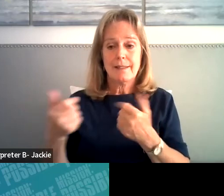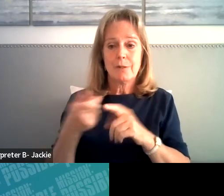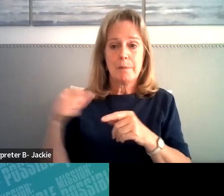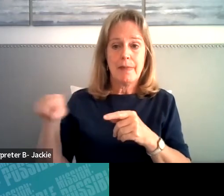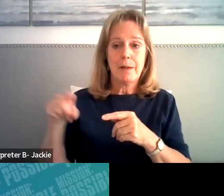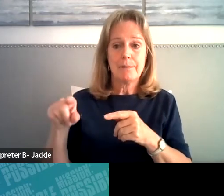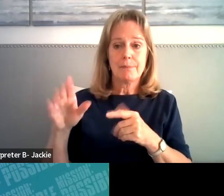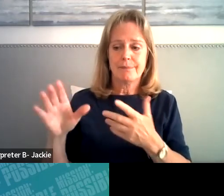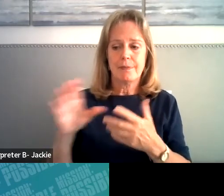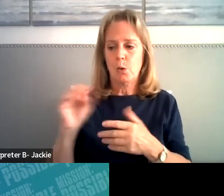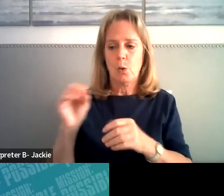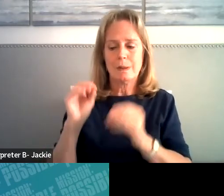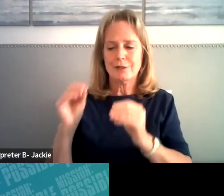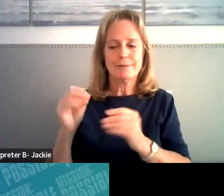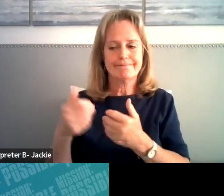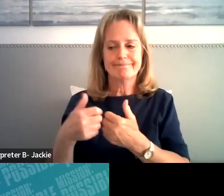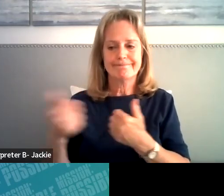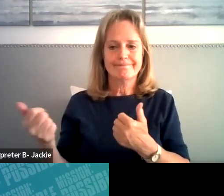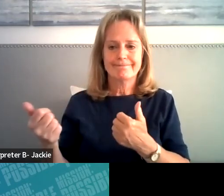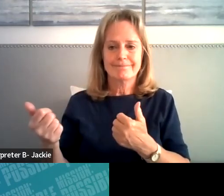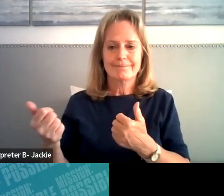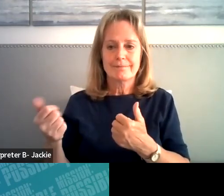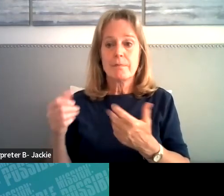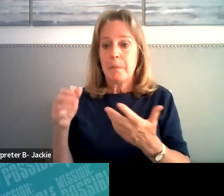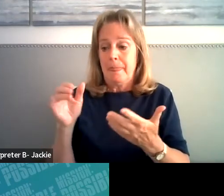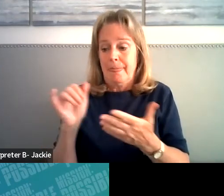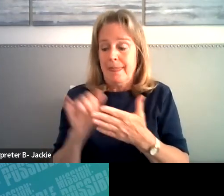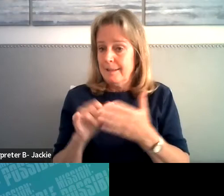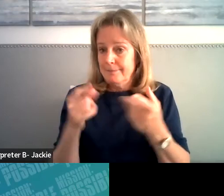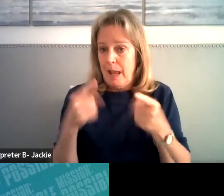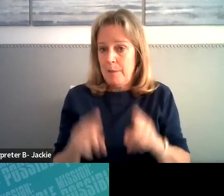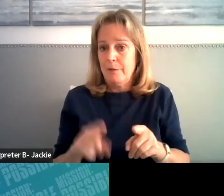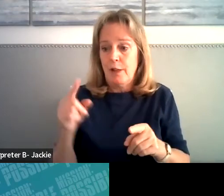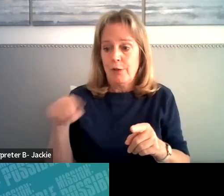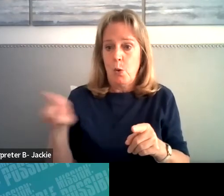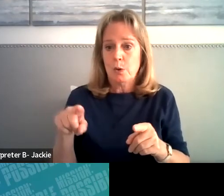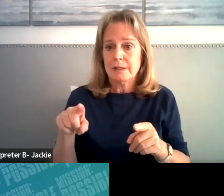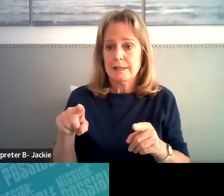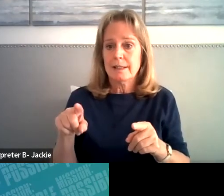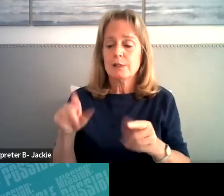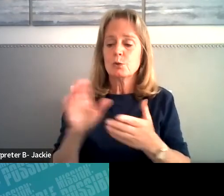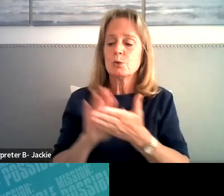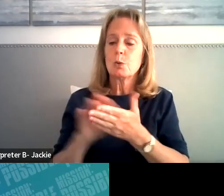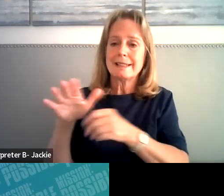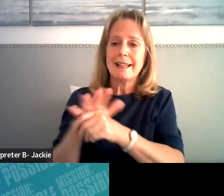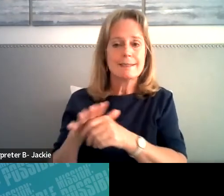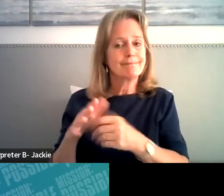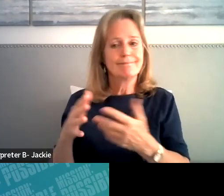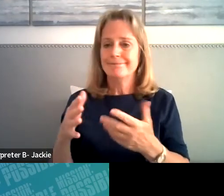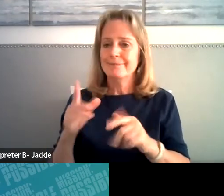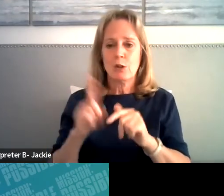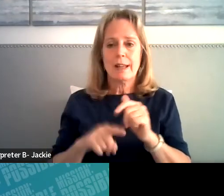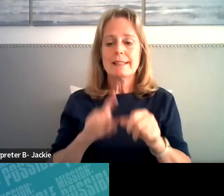of co-teaching. And this was the case for those teams or those school sites who failed to commit to the